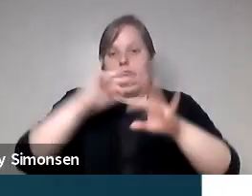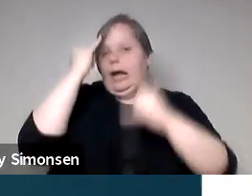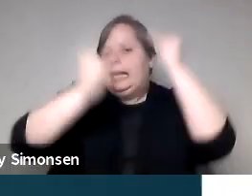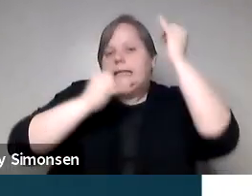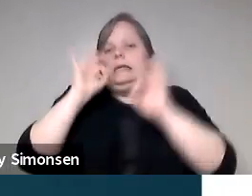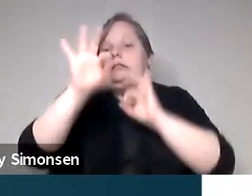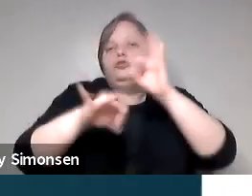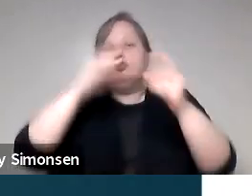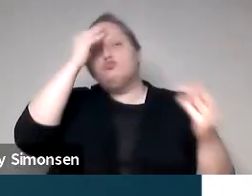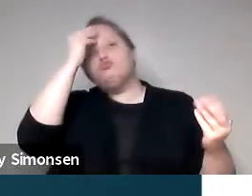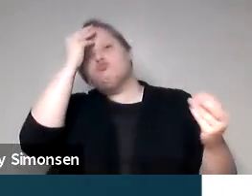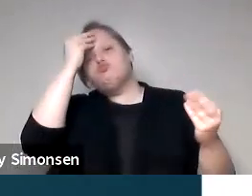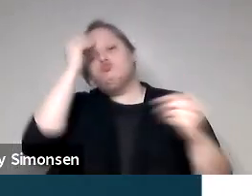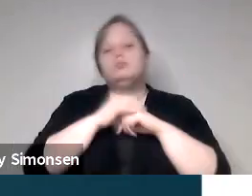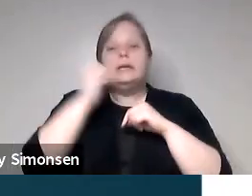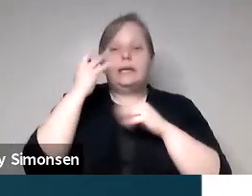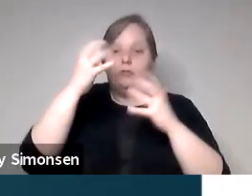you to use.